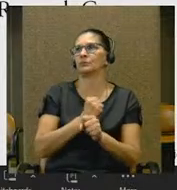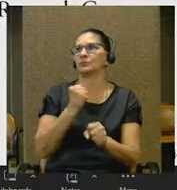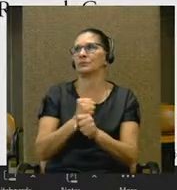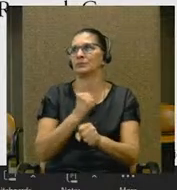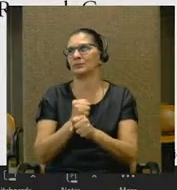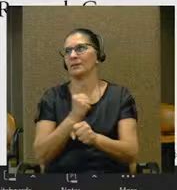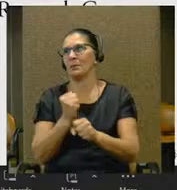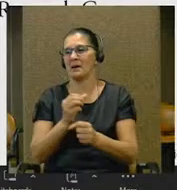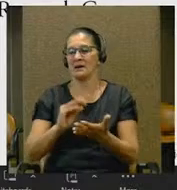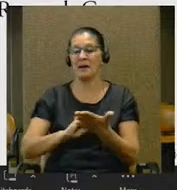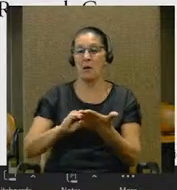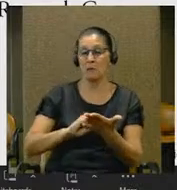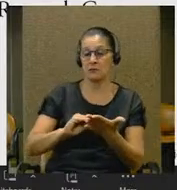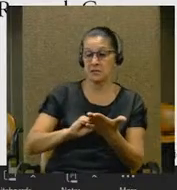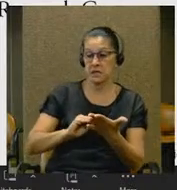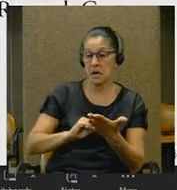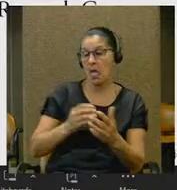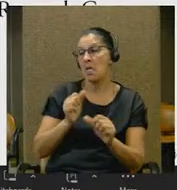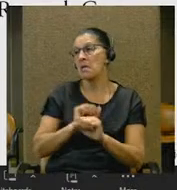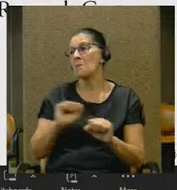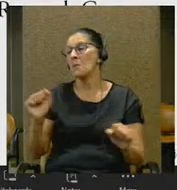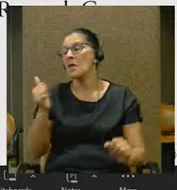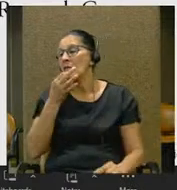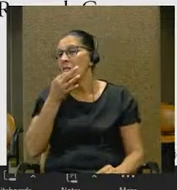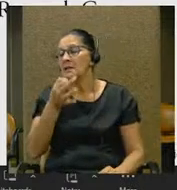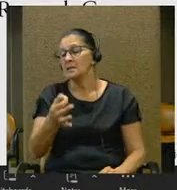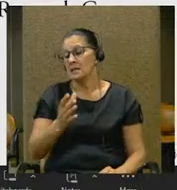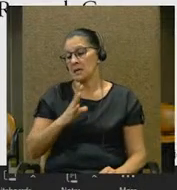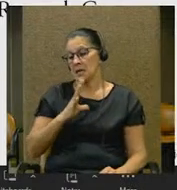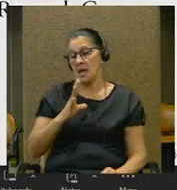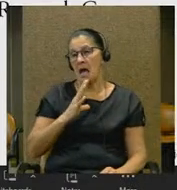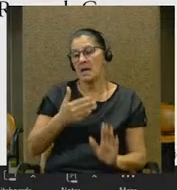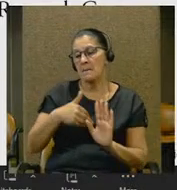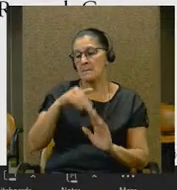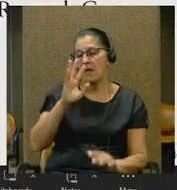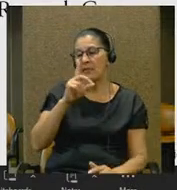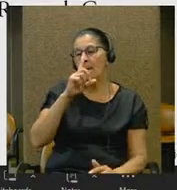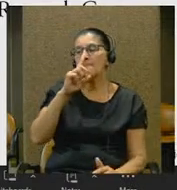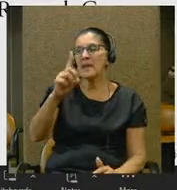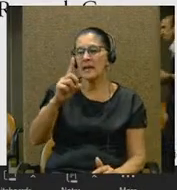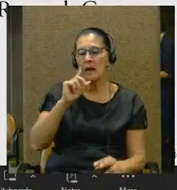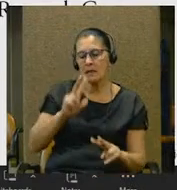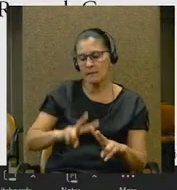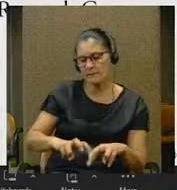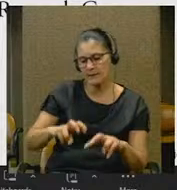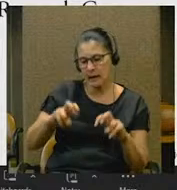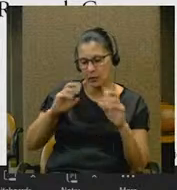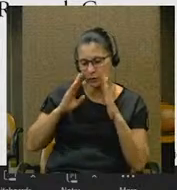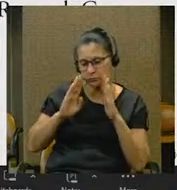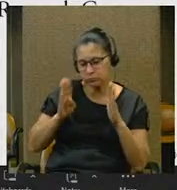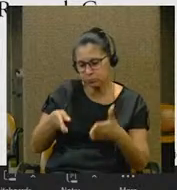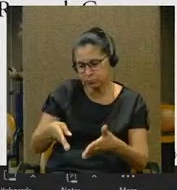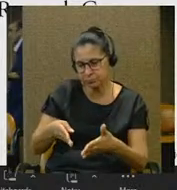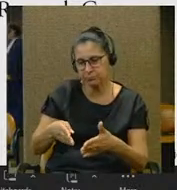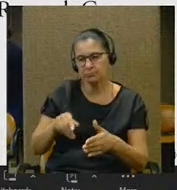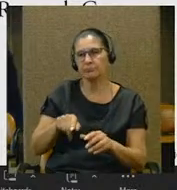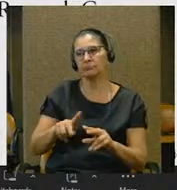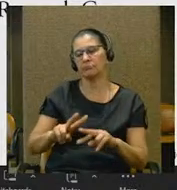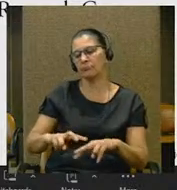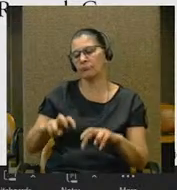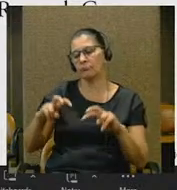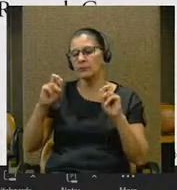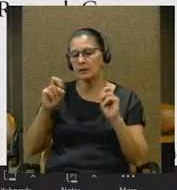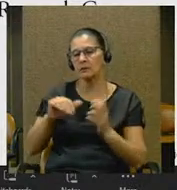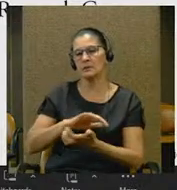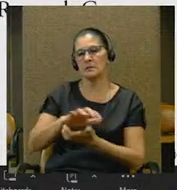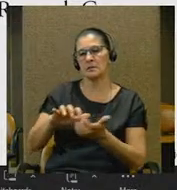say overall, we have probably over 1,000 researchers kind of focused on the critical issues of our time, including drug policy.